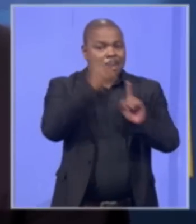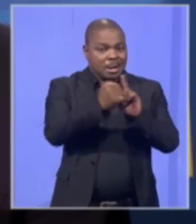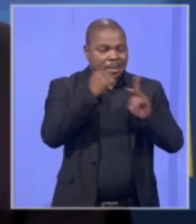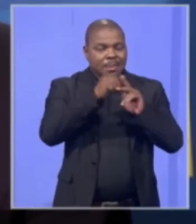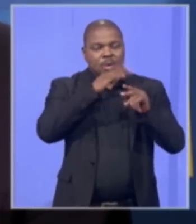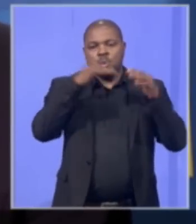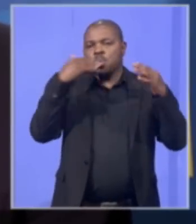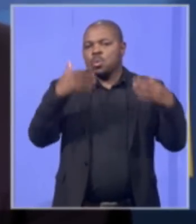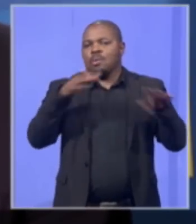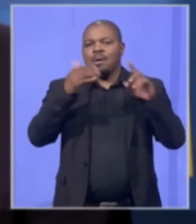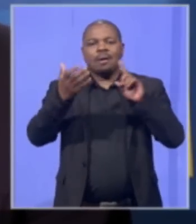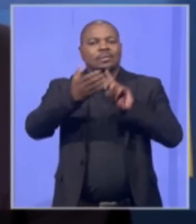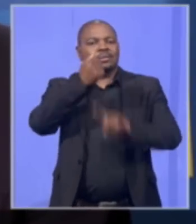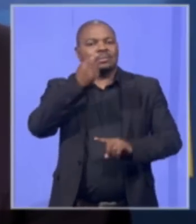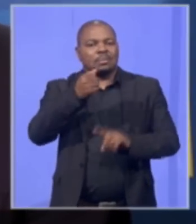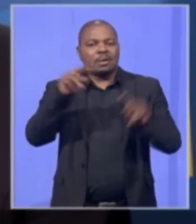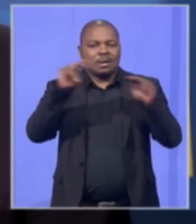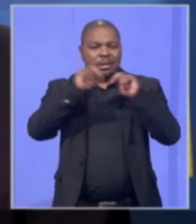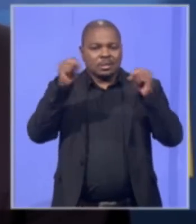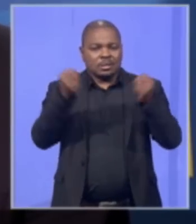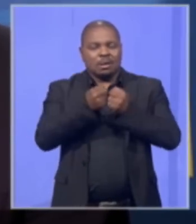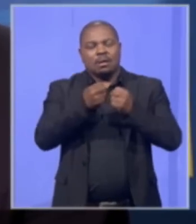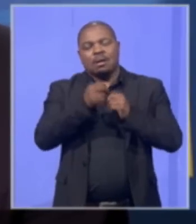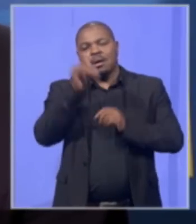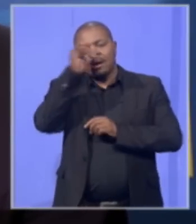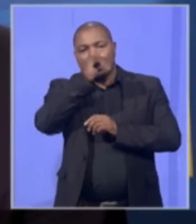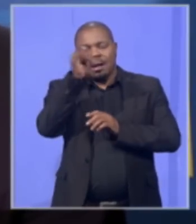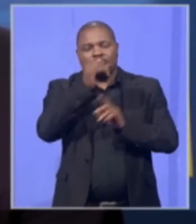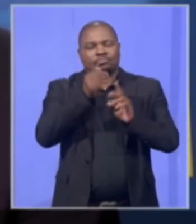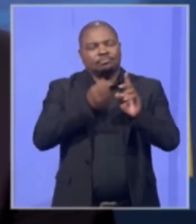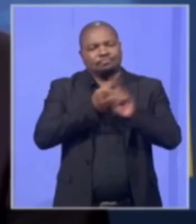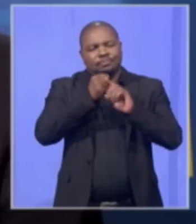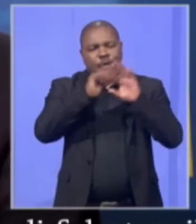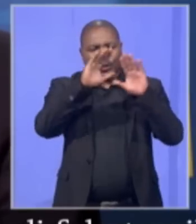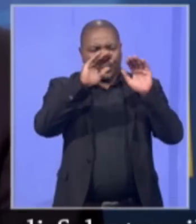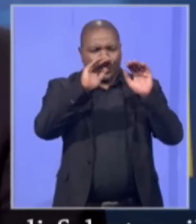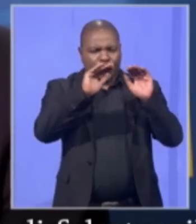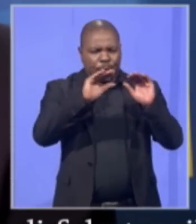milestone in our national crime reduction efforts. However,